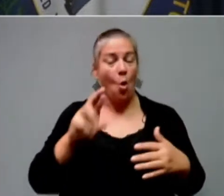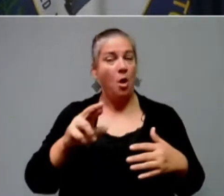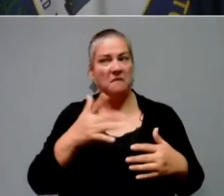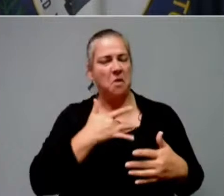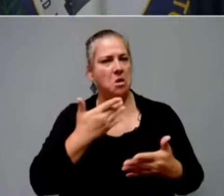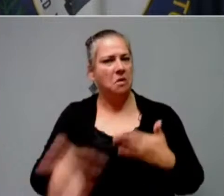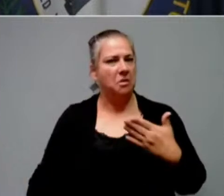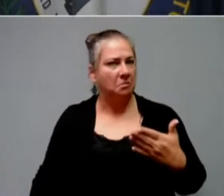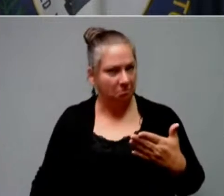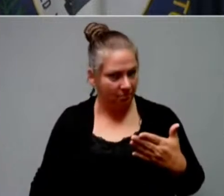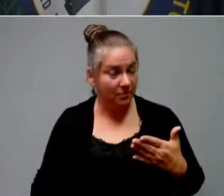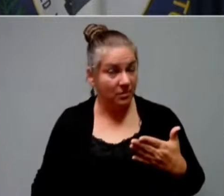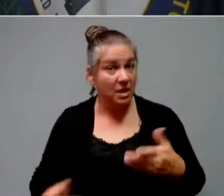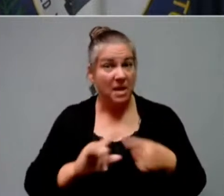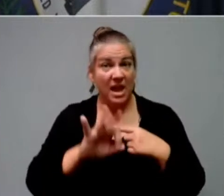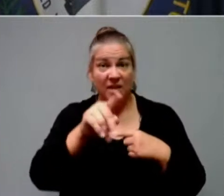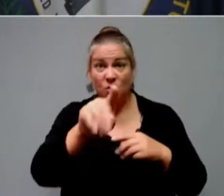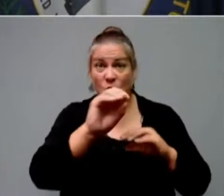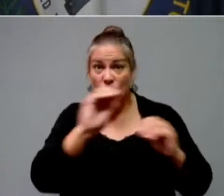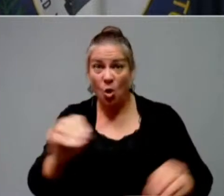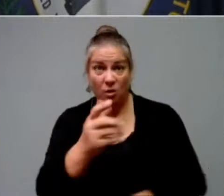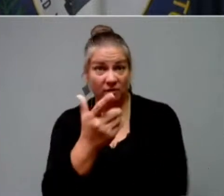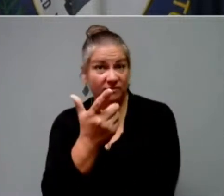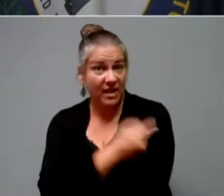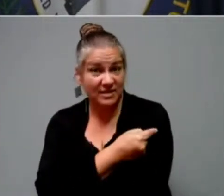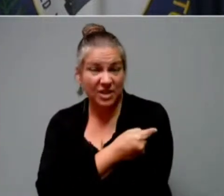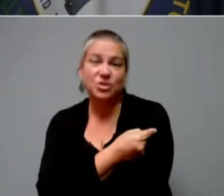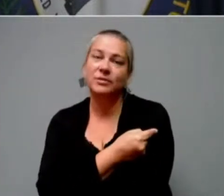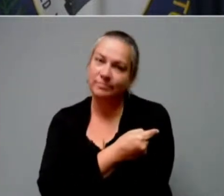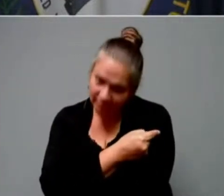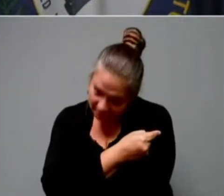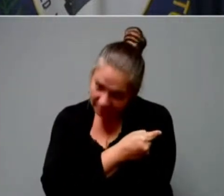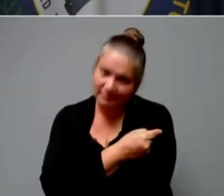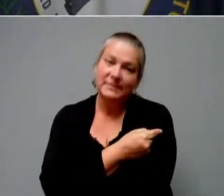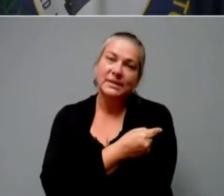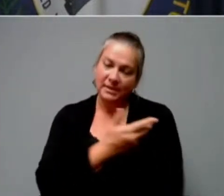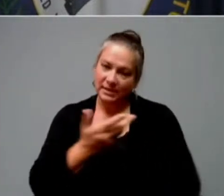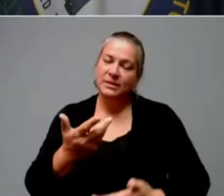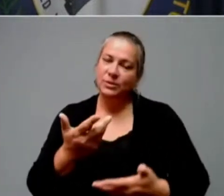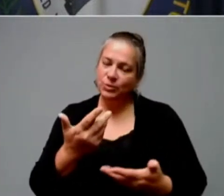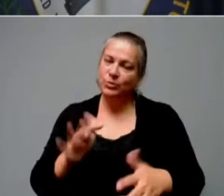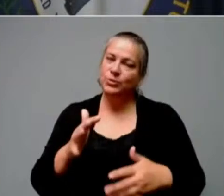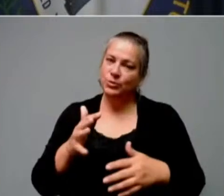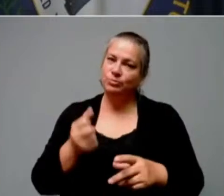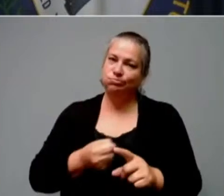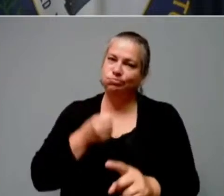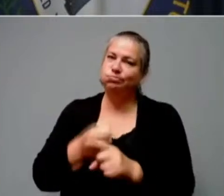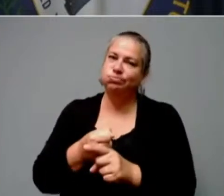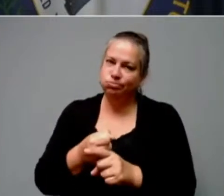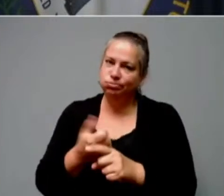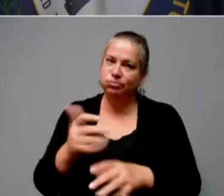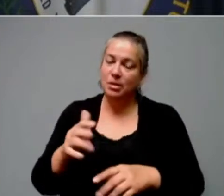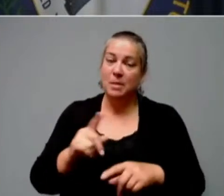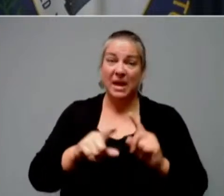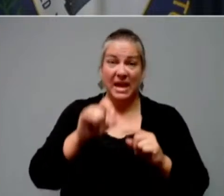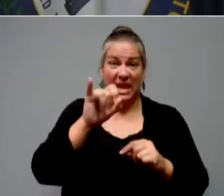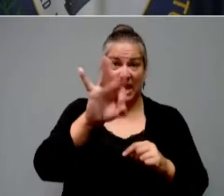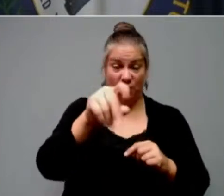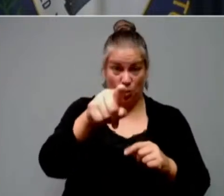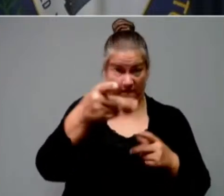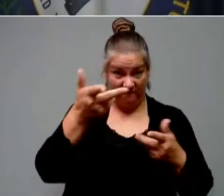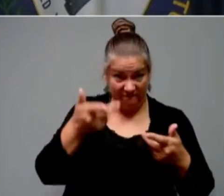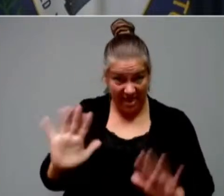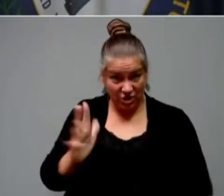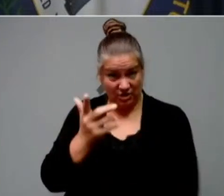ending up in the hospital, but at a much smaller risk, much smaller risk than those that are vaccinated. But